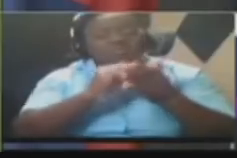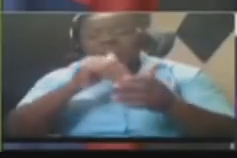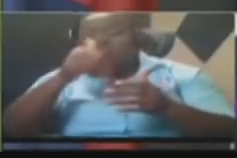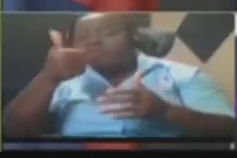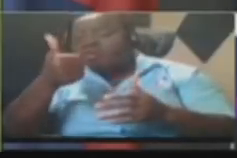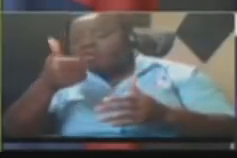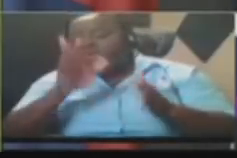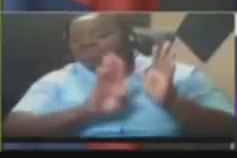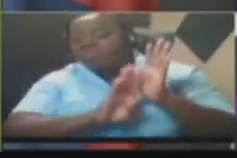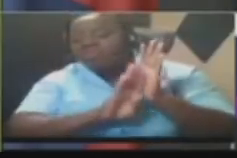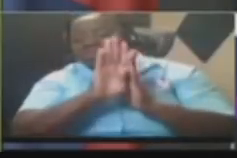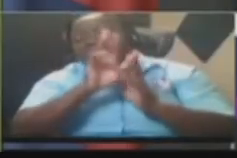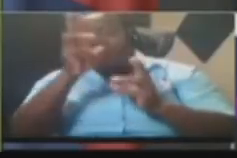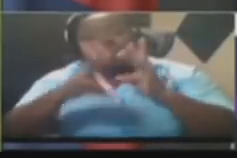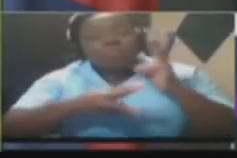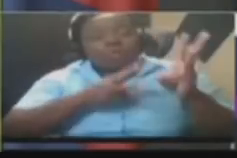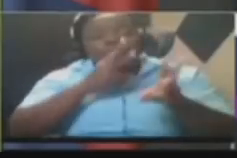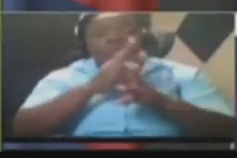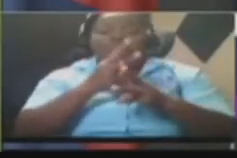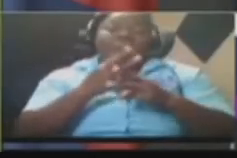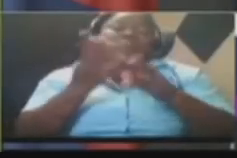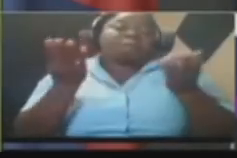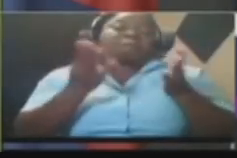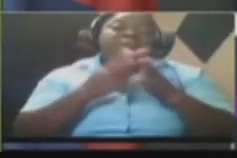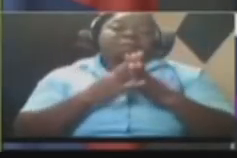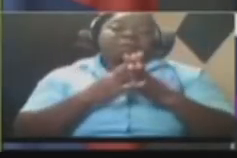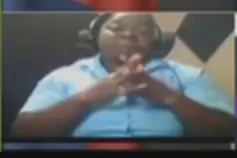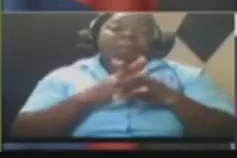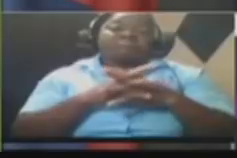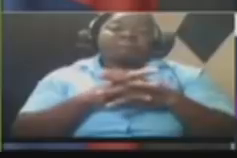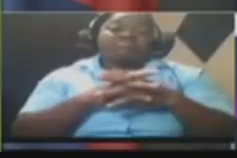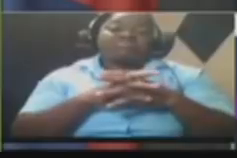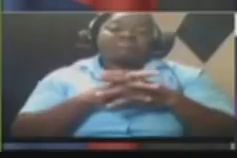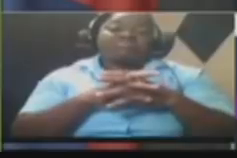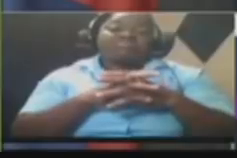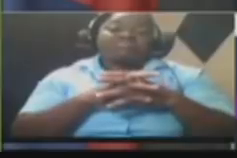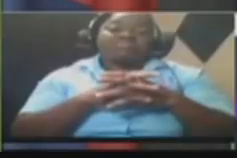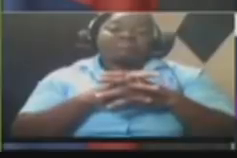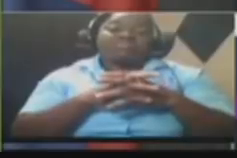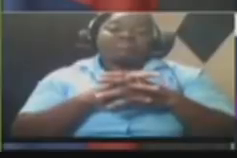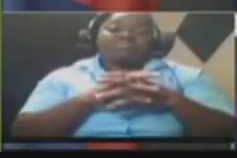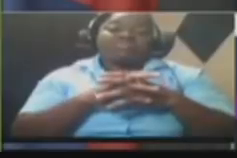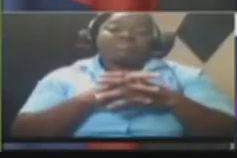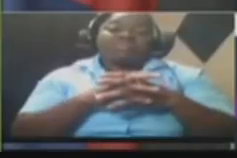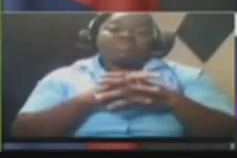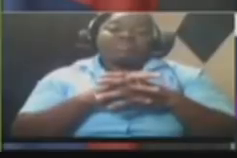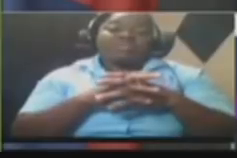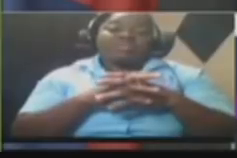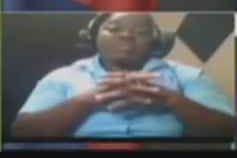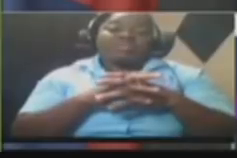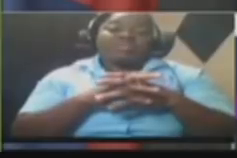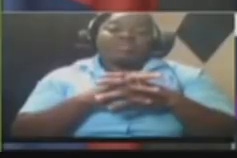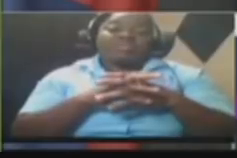world. And then I mentioned on that small program,